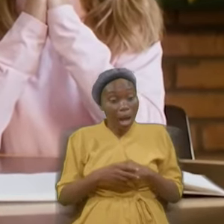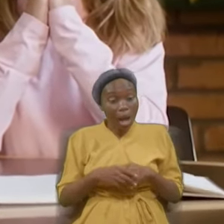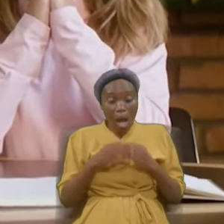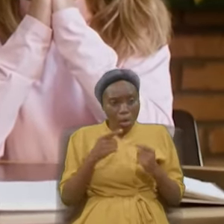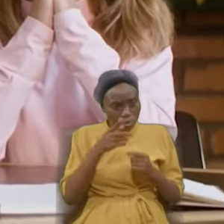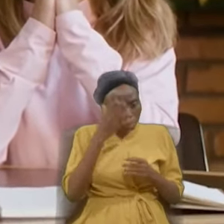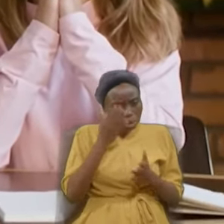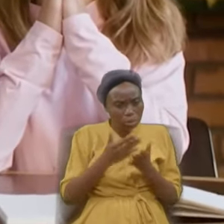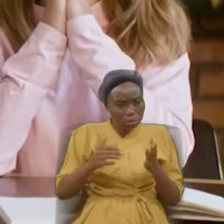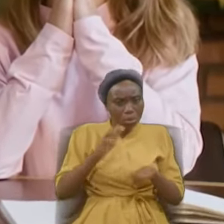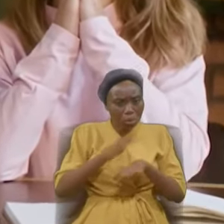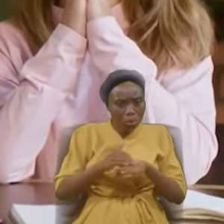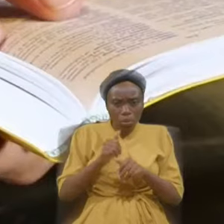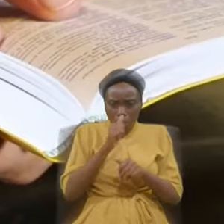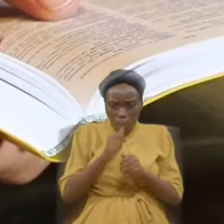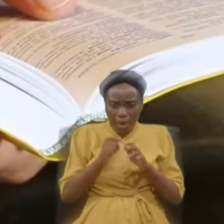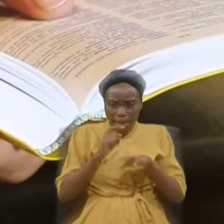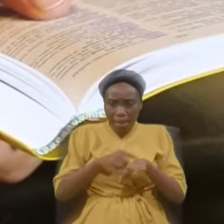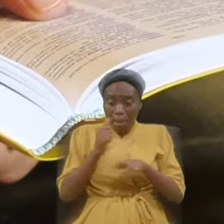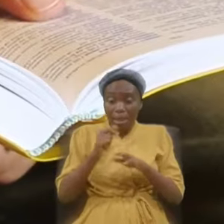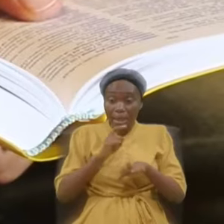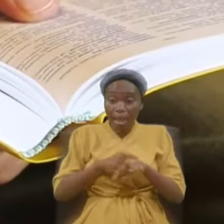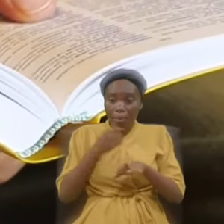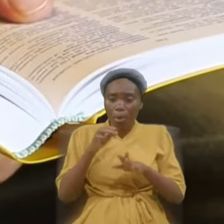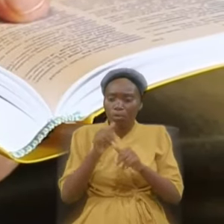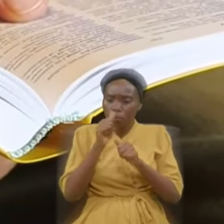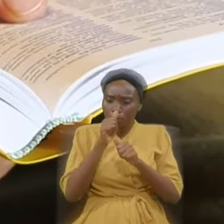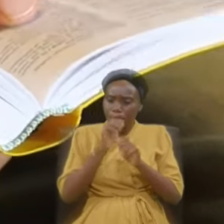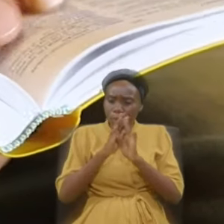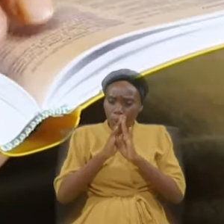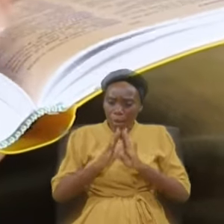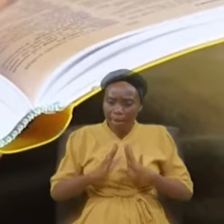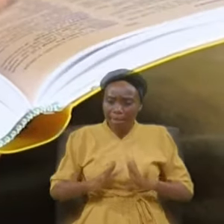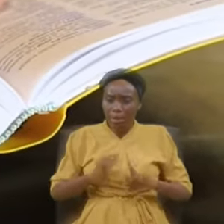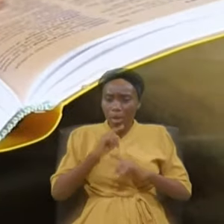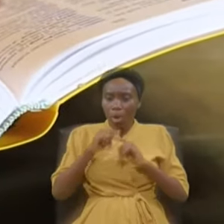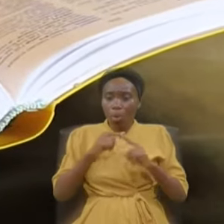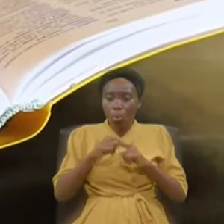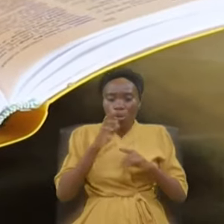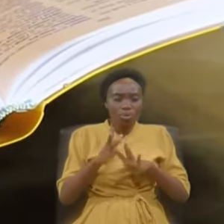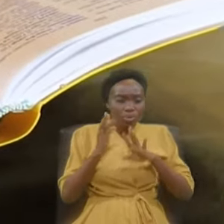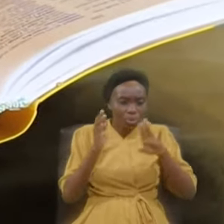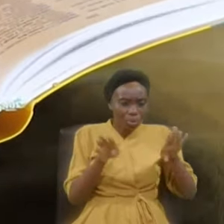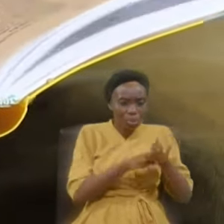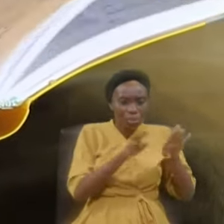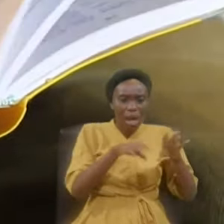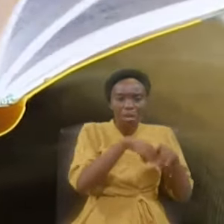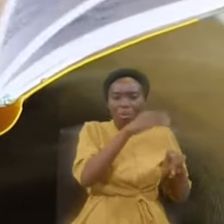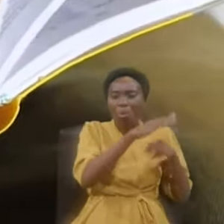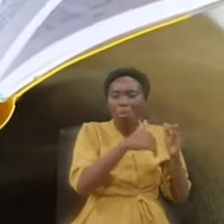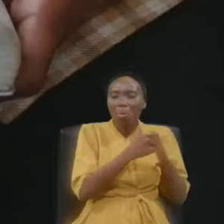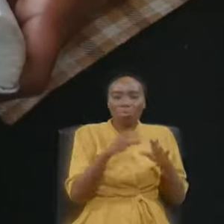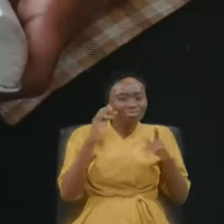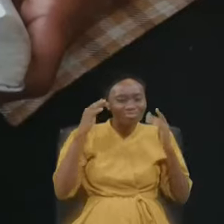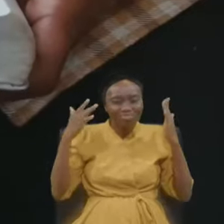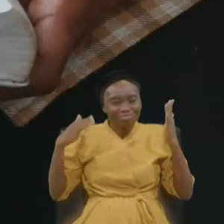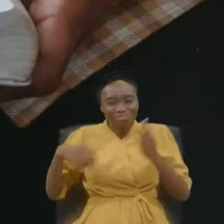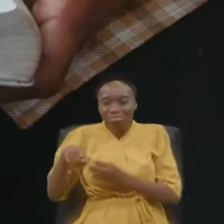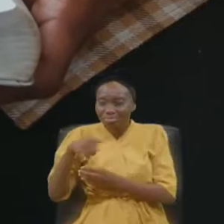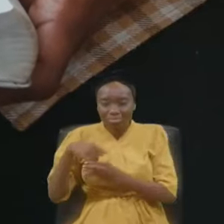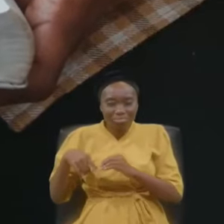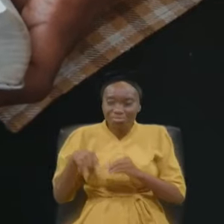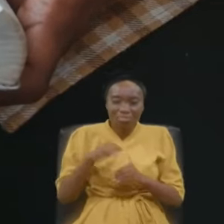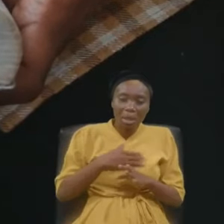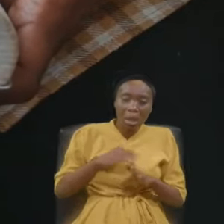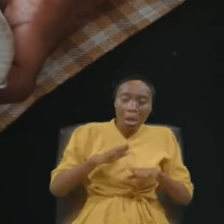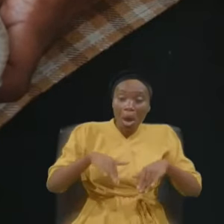there's something called quiet time, a time of quietness, when you shut out all the noise around you, and then you